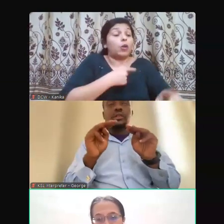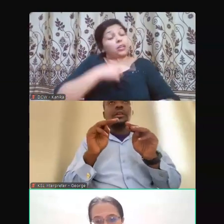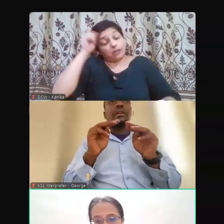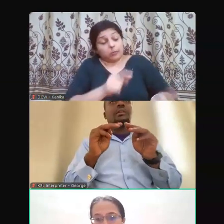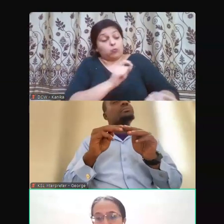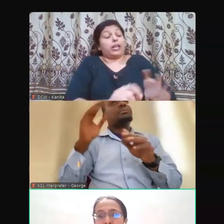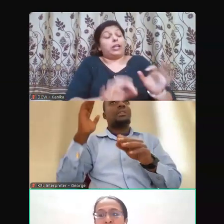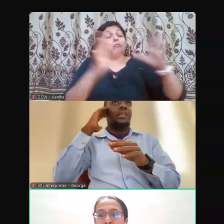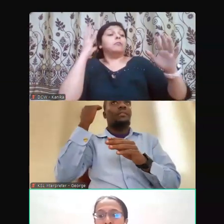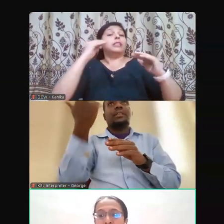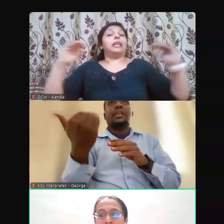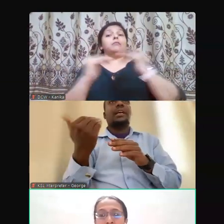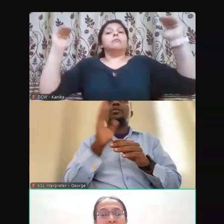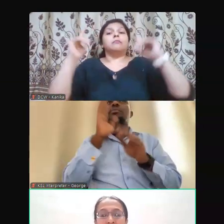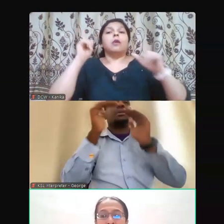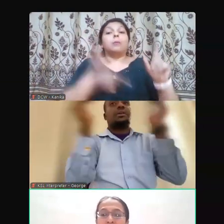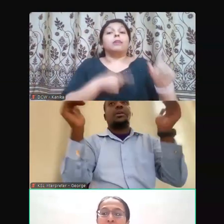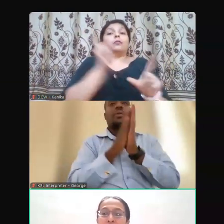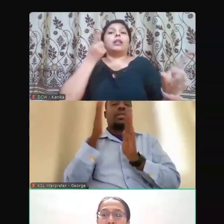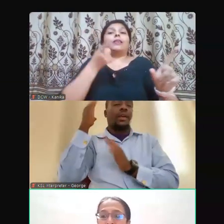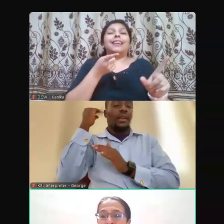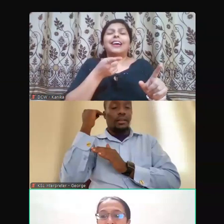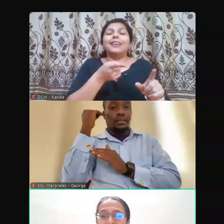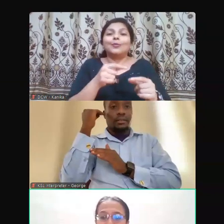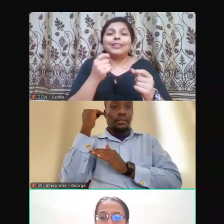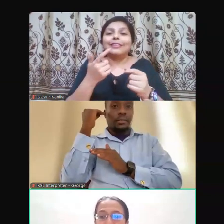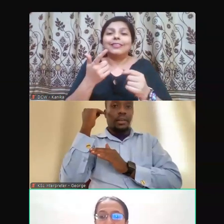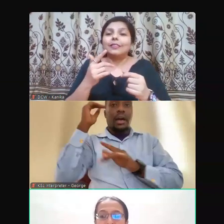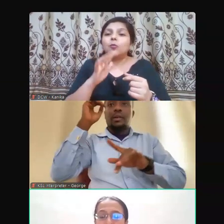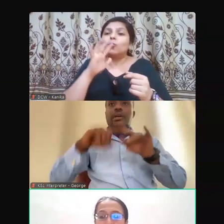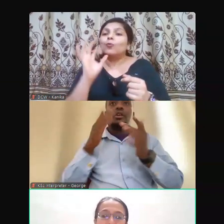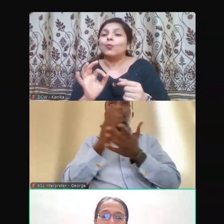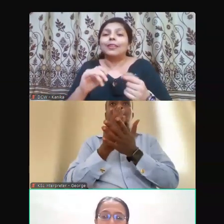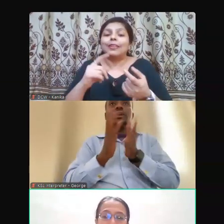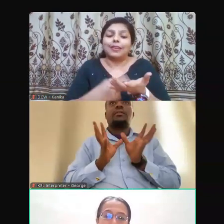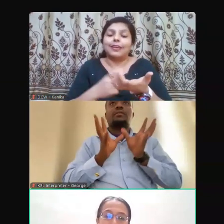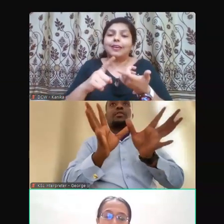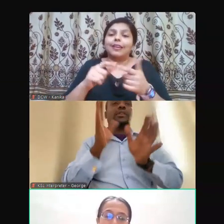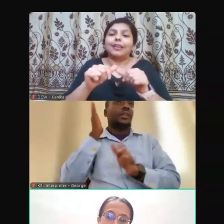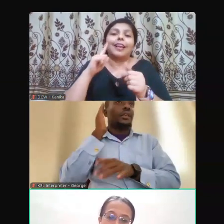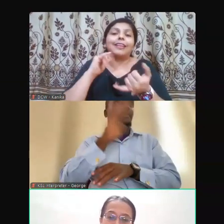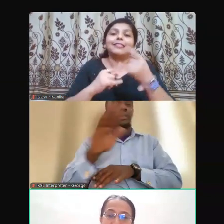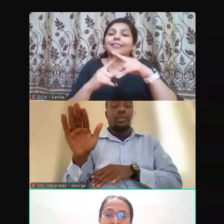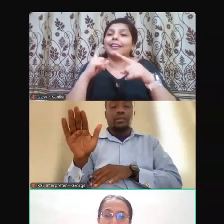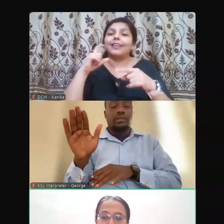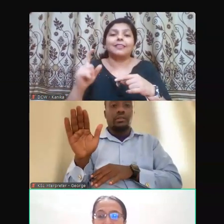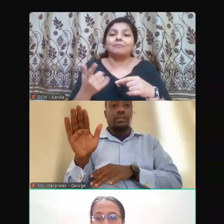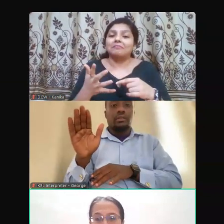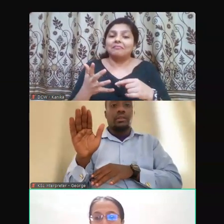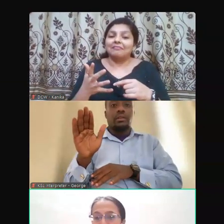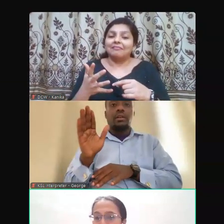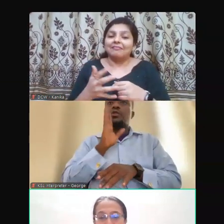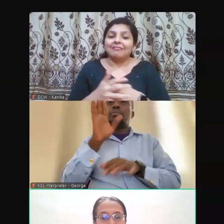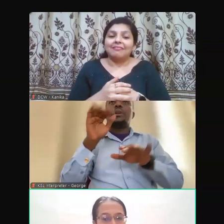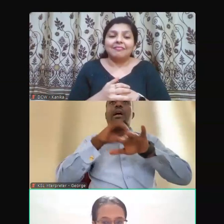par with the hearing child. And we cannot really force deaf children to, be at the same